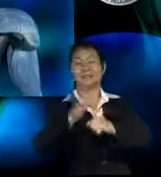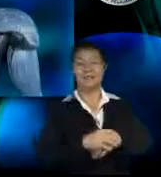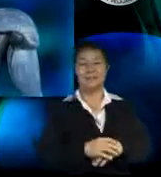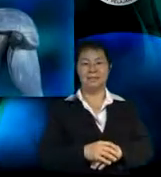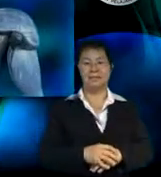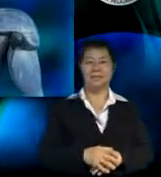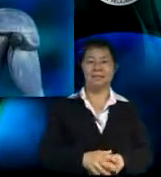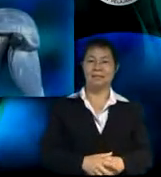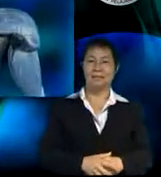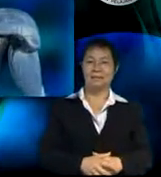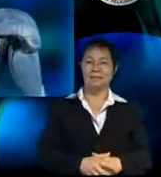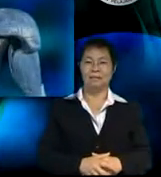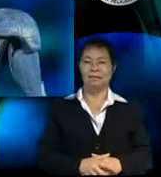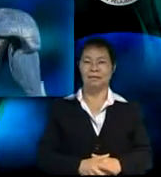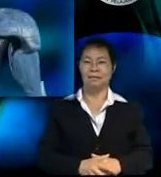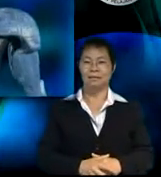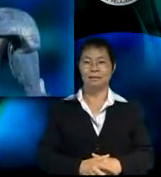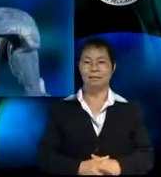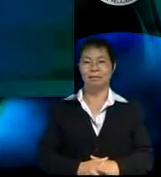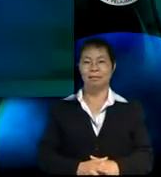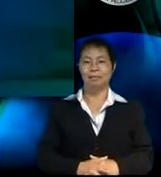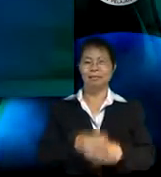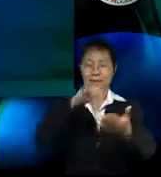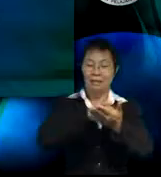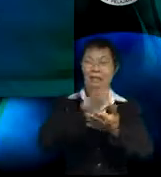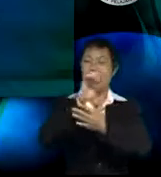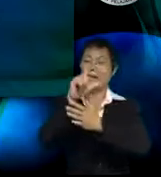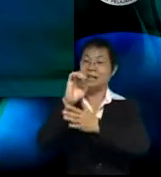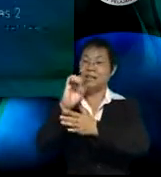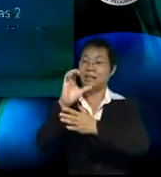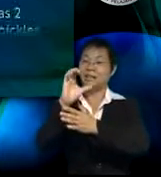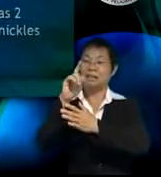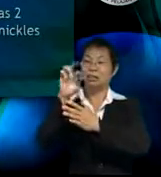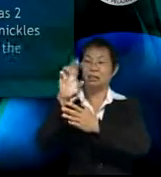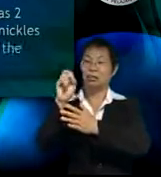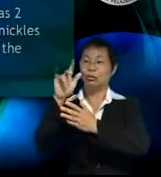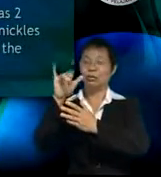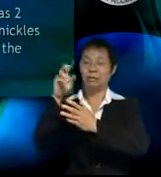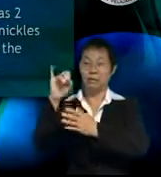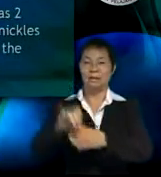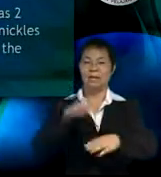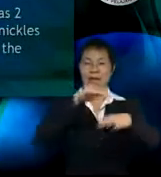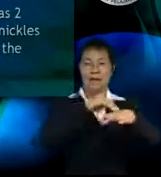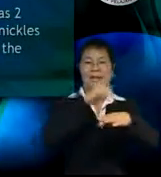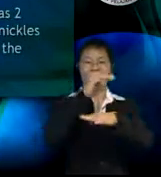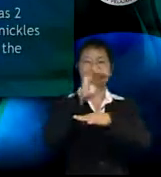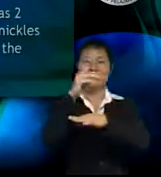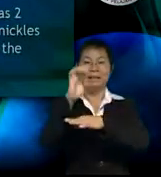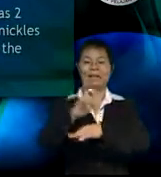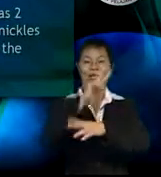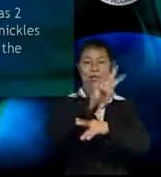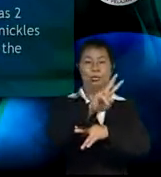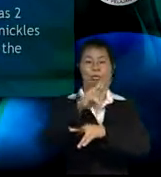what actually happened during electrolysis. At the cathode, the nickel ion, which is 2